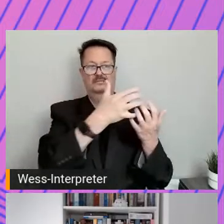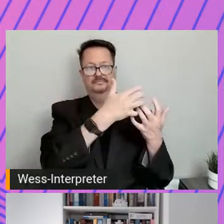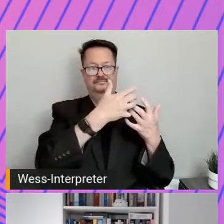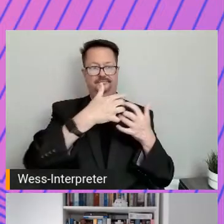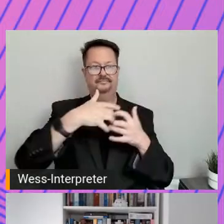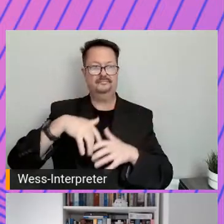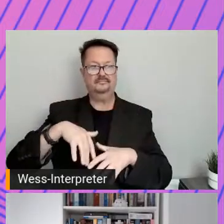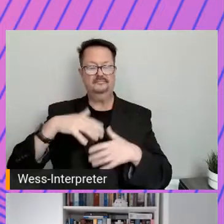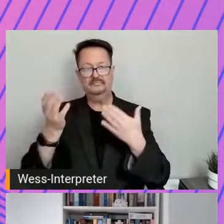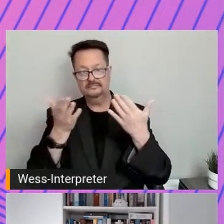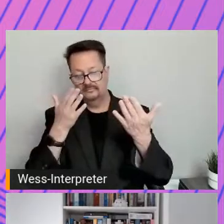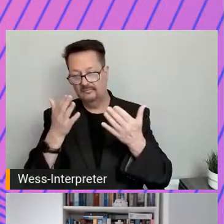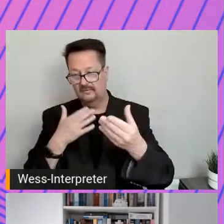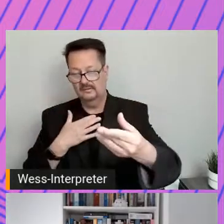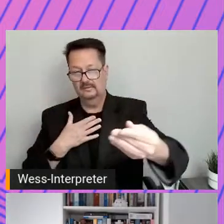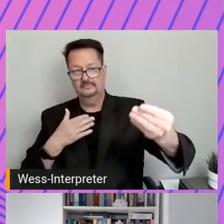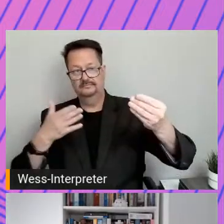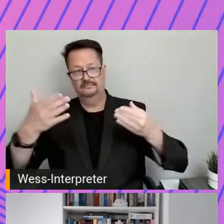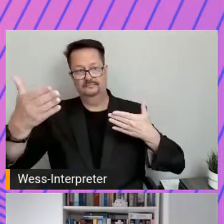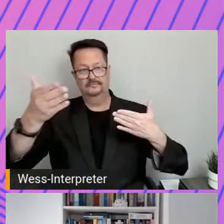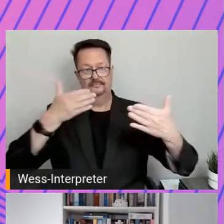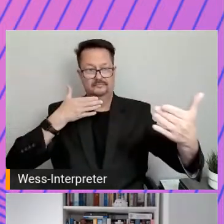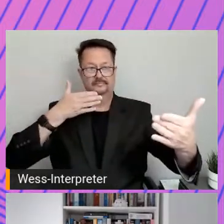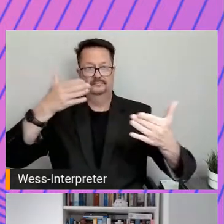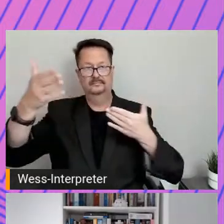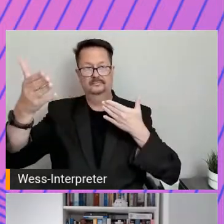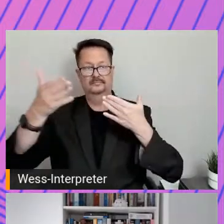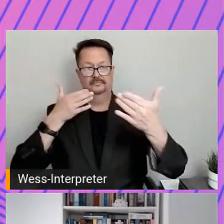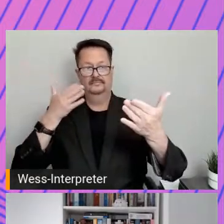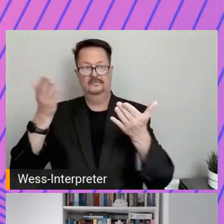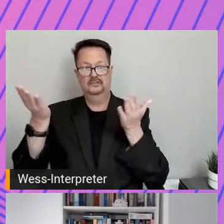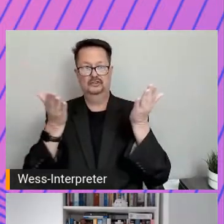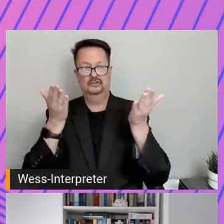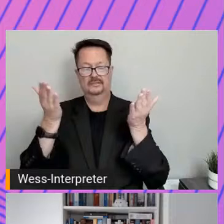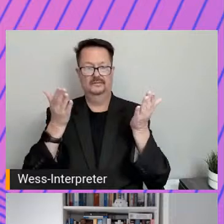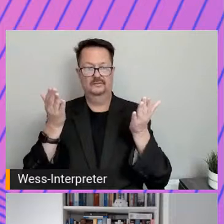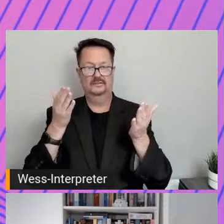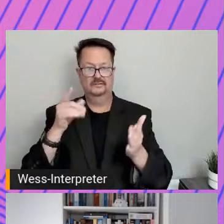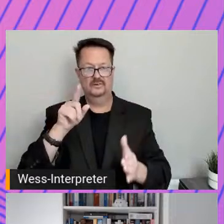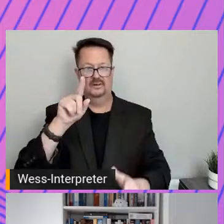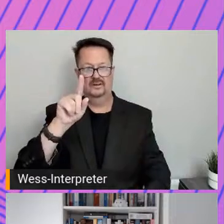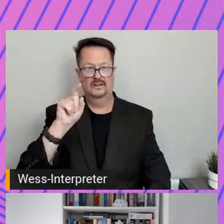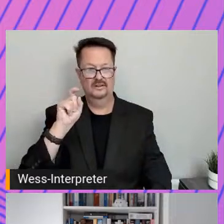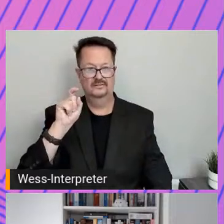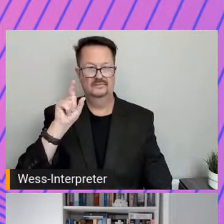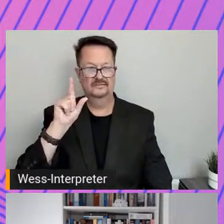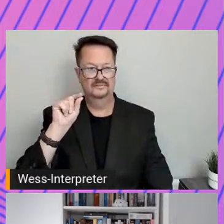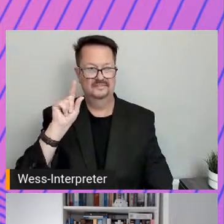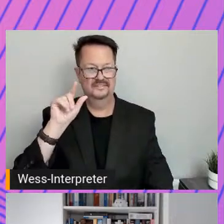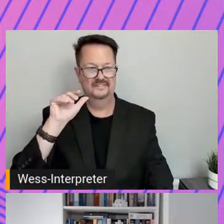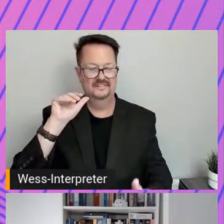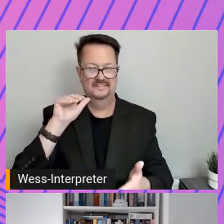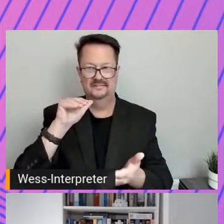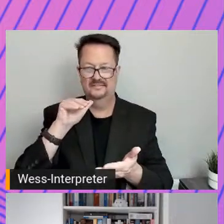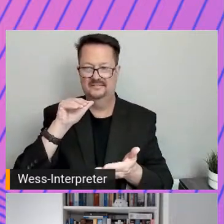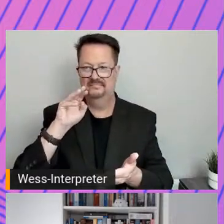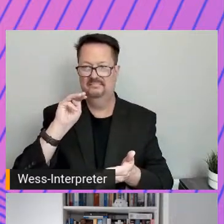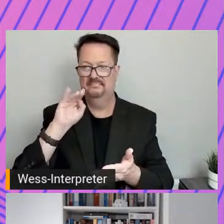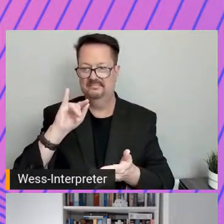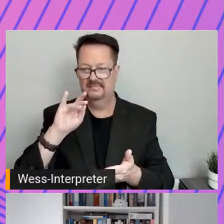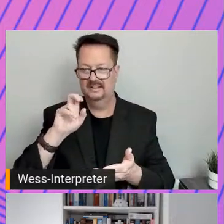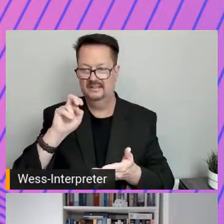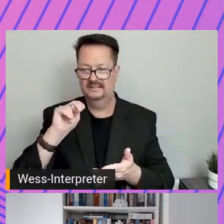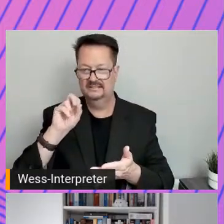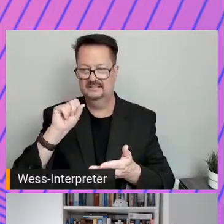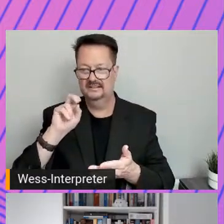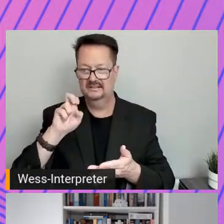a request arrives, the server works for about 120 milliseconds. The first thing it does is it validates some input payload. Maybe you're saving some JSON to a